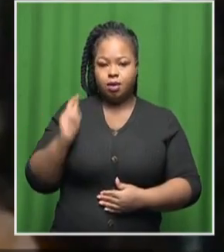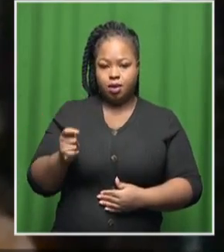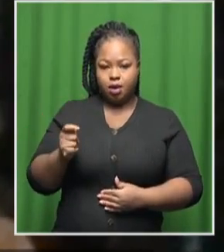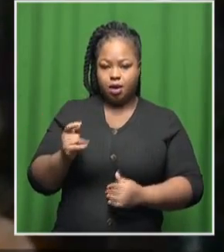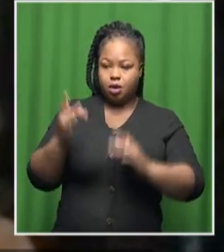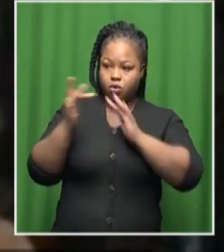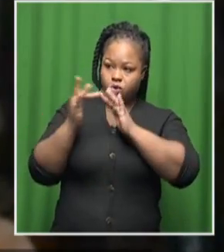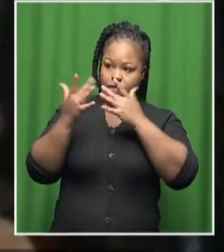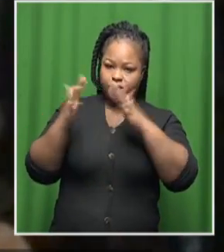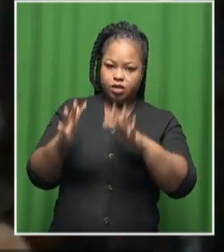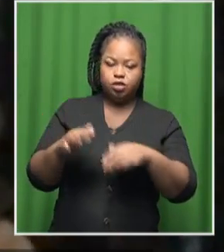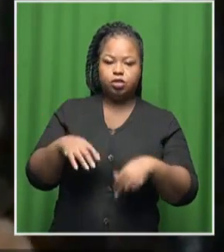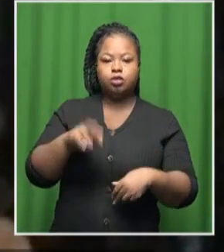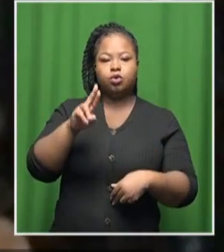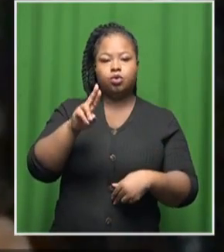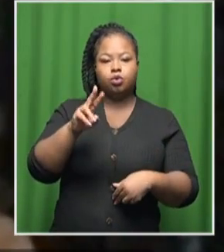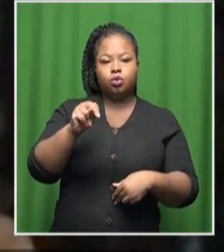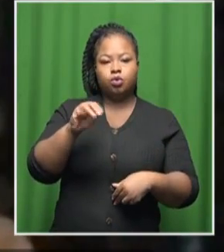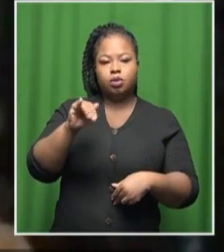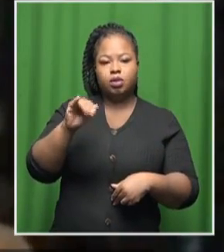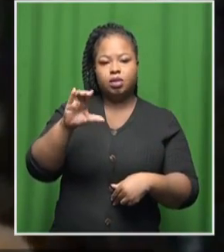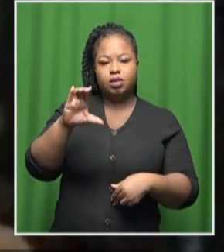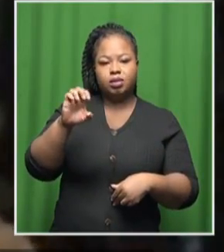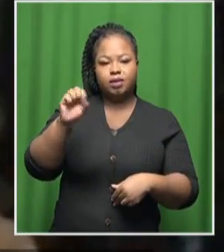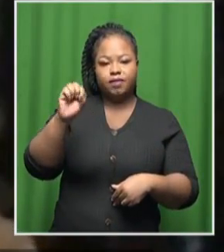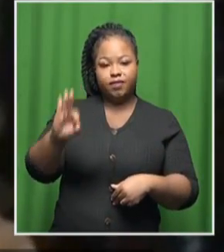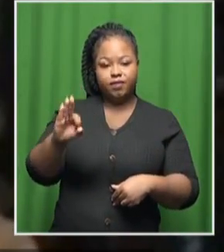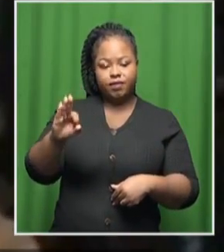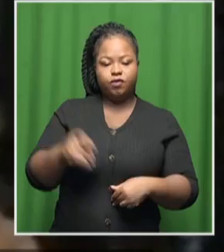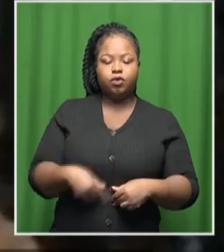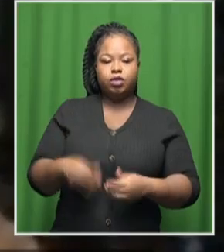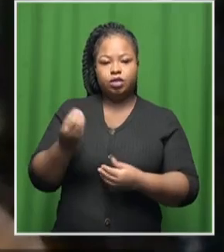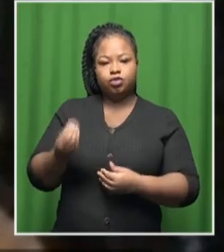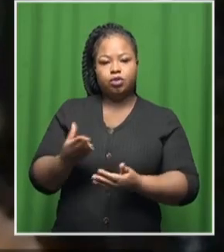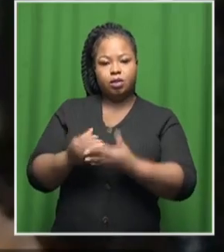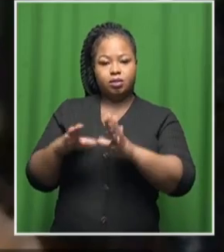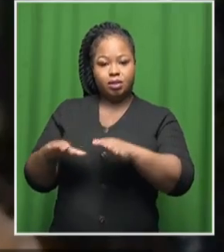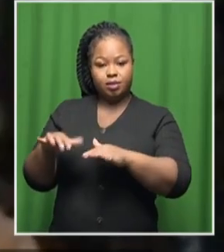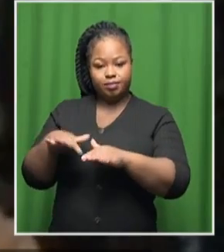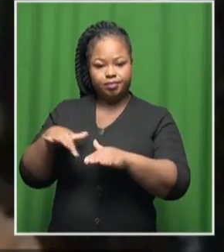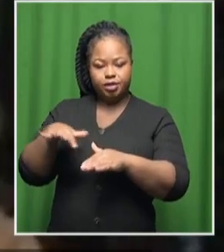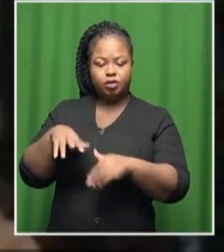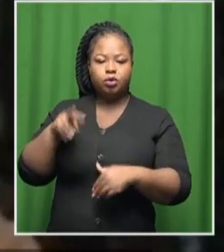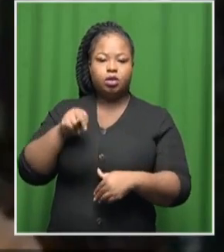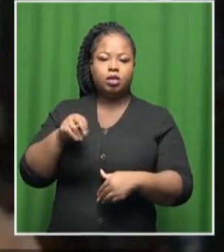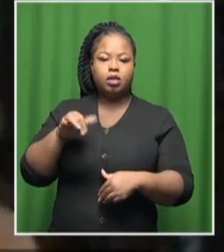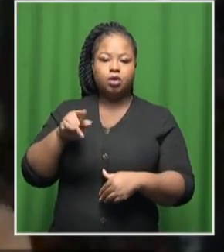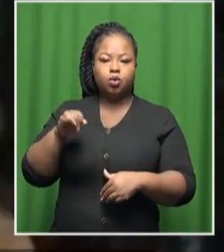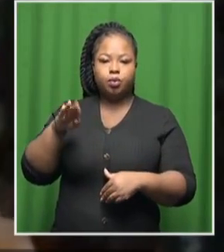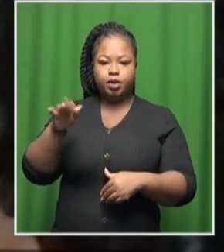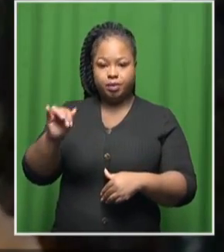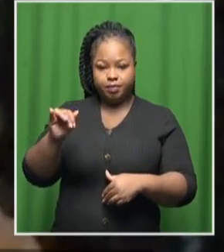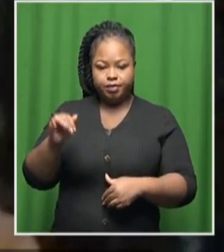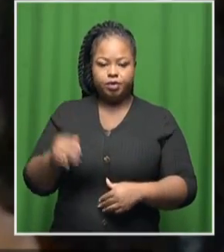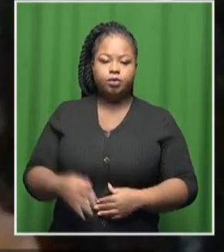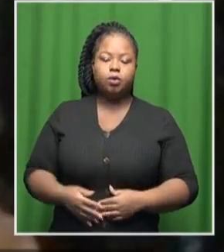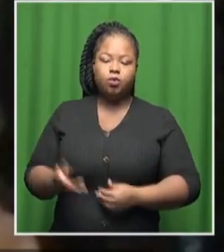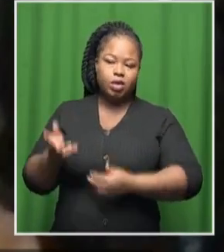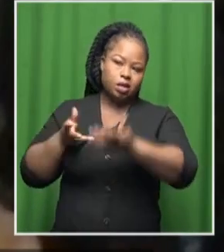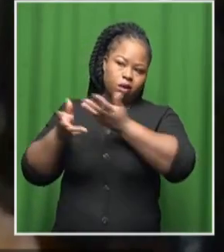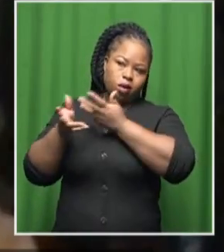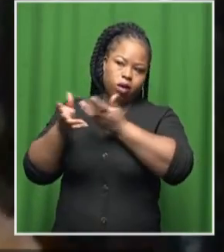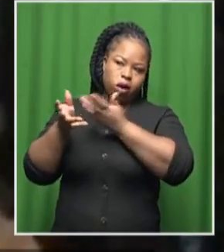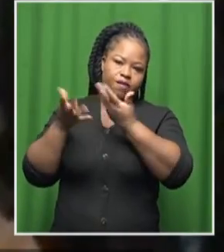with UNICEF and other big players into that child safety space in Nairobi. So we have been in talks ever